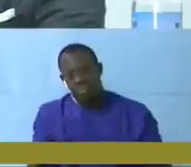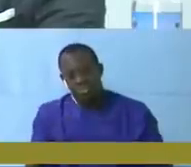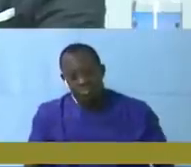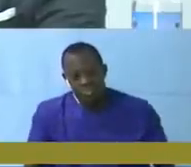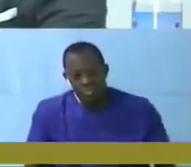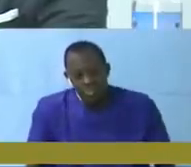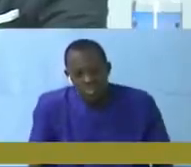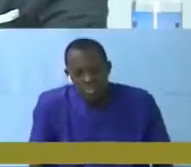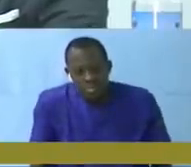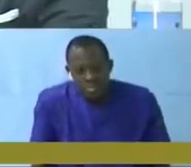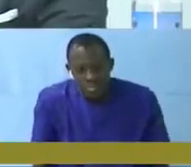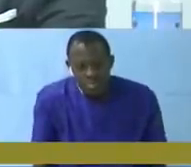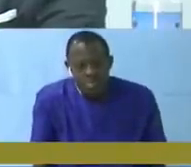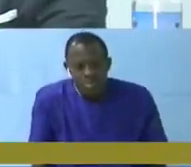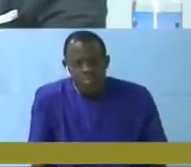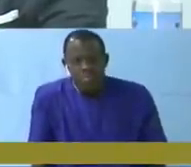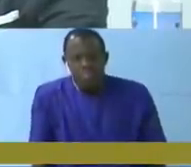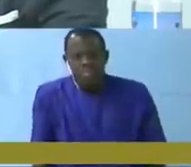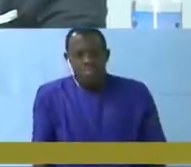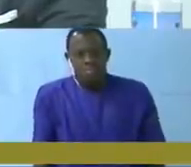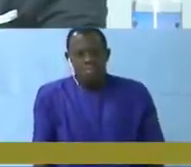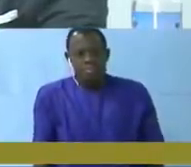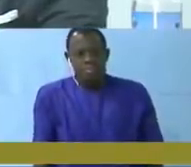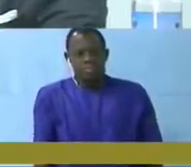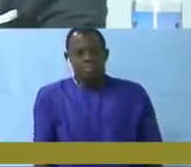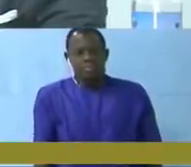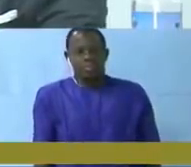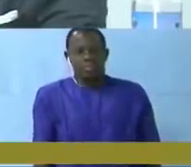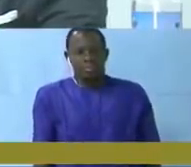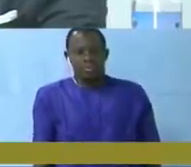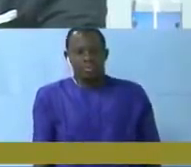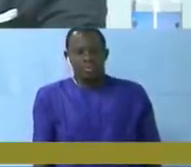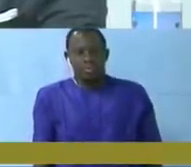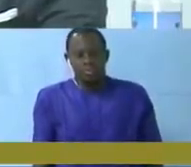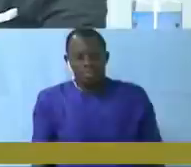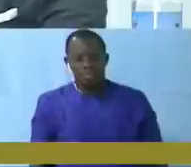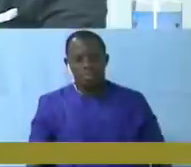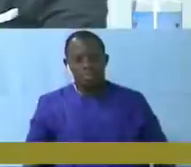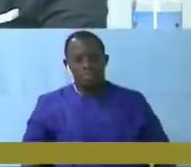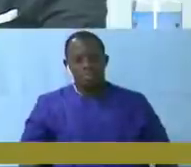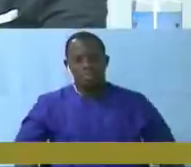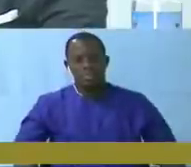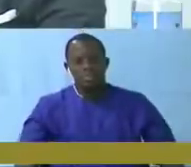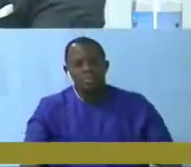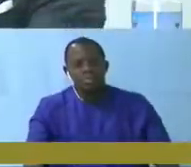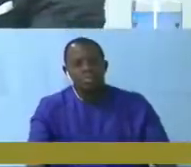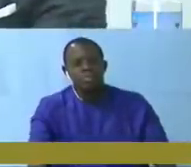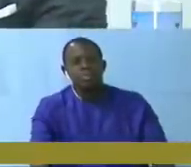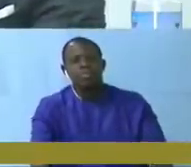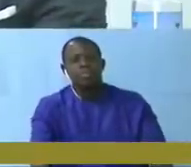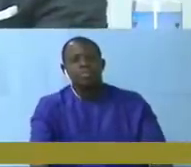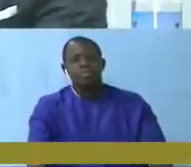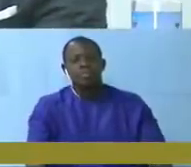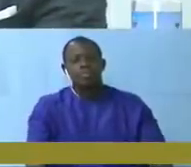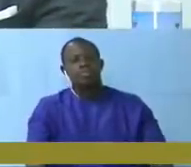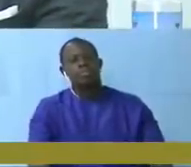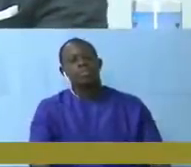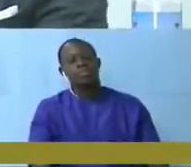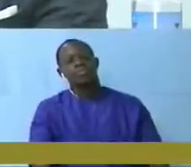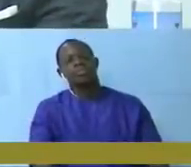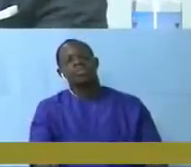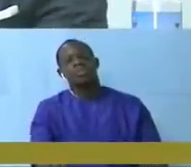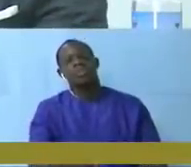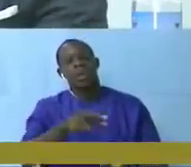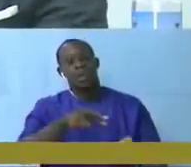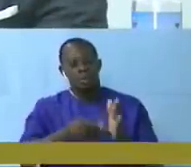removed the importance of a party whip for the ruling party. Bon dafa melni